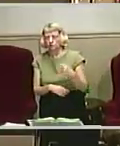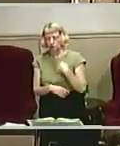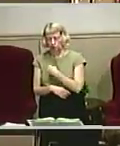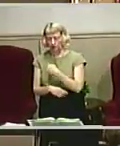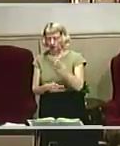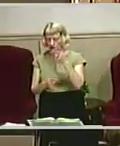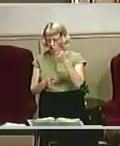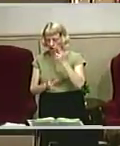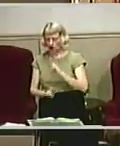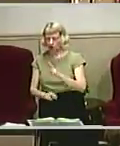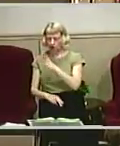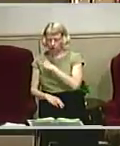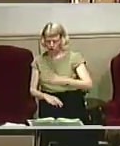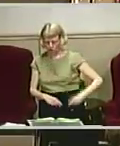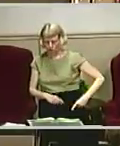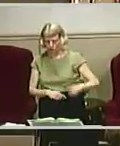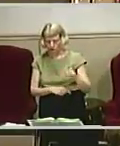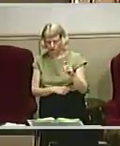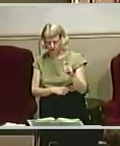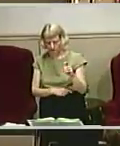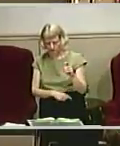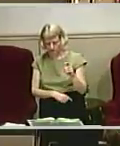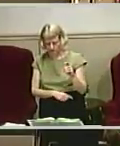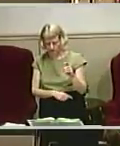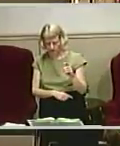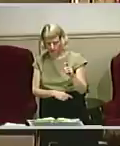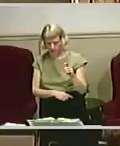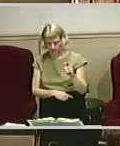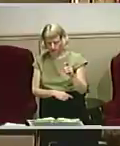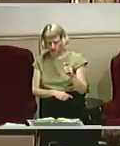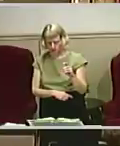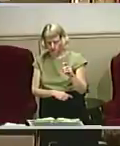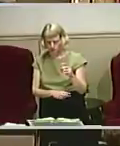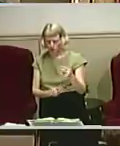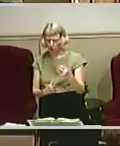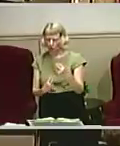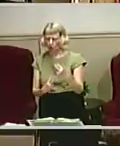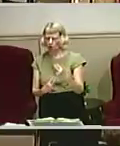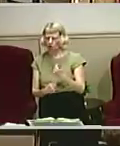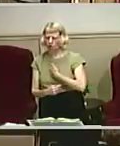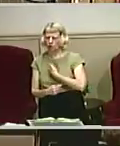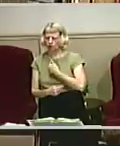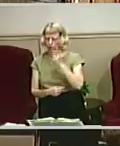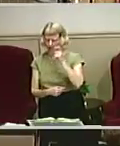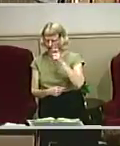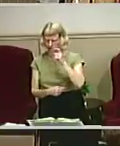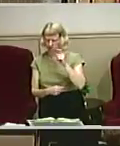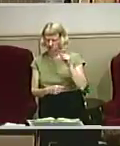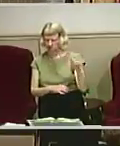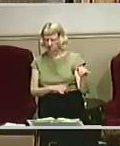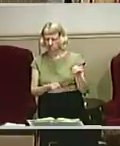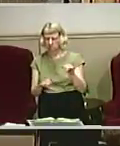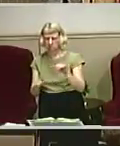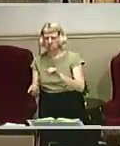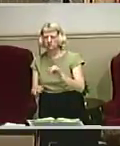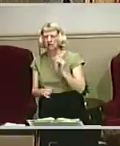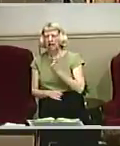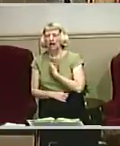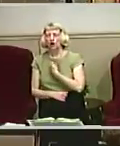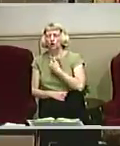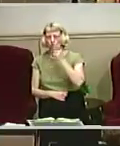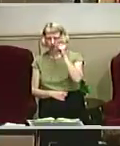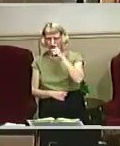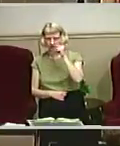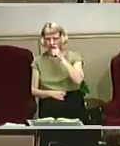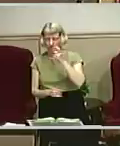honor the Lord? Or do we look at our own wisdom? And you can put that into the same thing with honor. Our own wisdom. Where can it